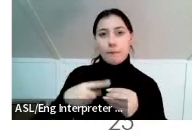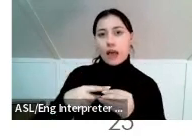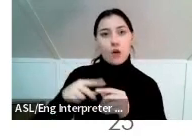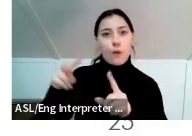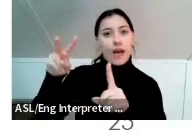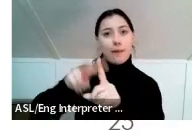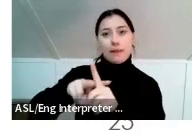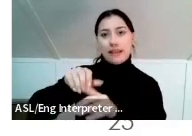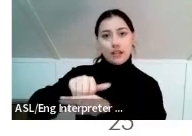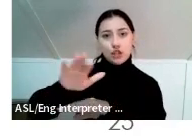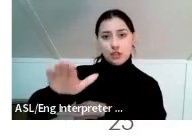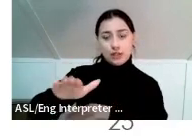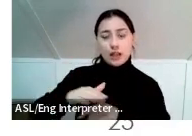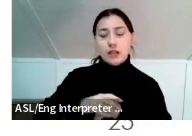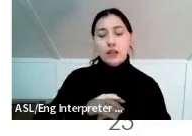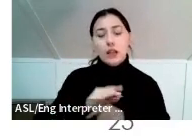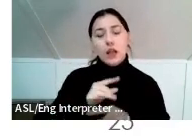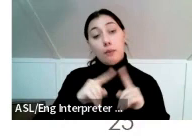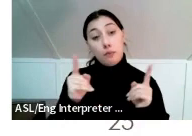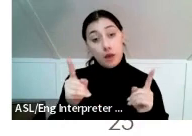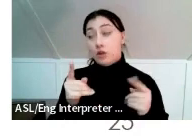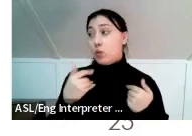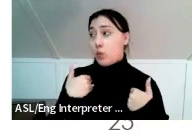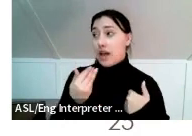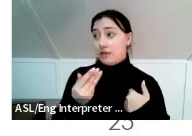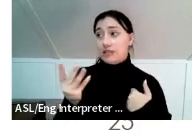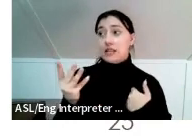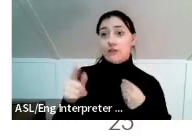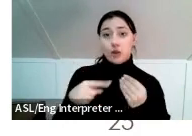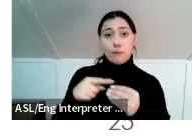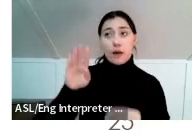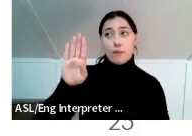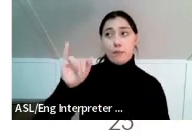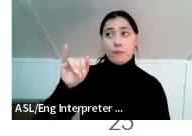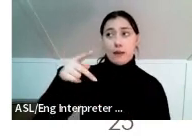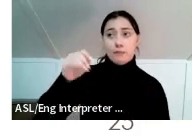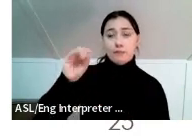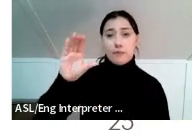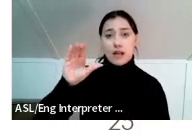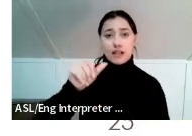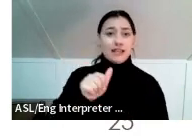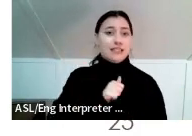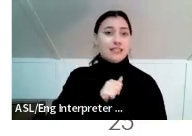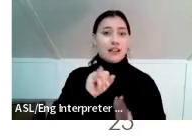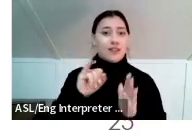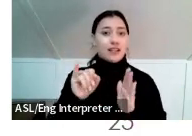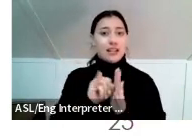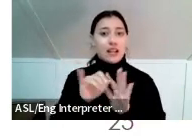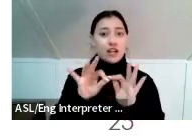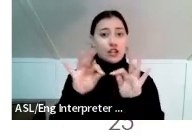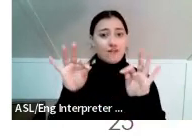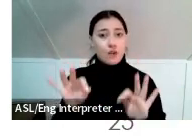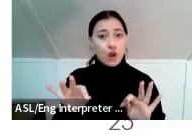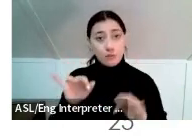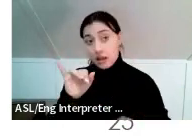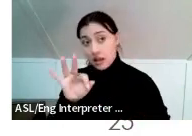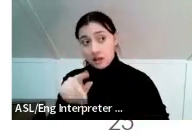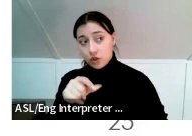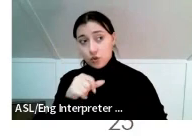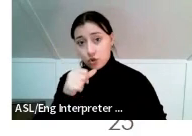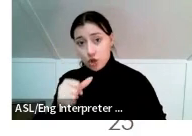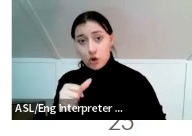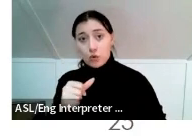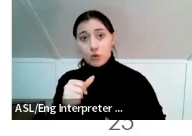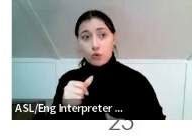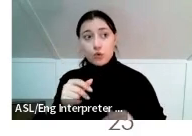Okay. But we do have a couple on for the BIPOC-centered self-identification mm-hmm. form. If you don't qualify to be BIPOC-centered,